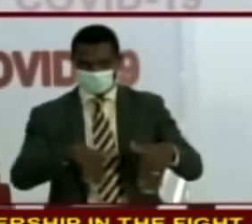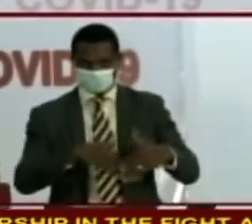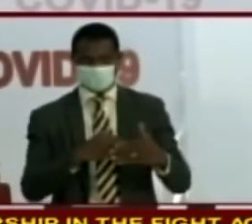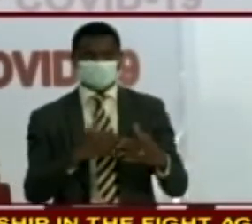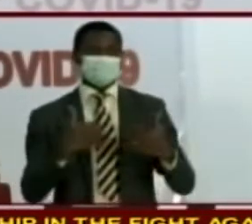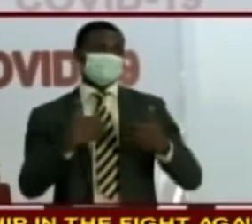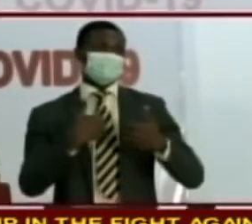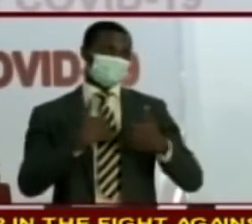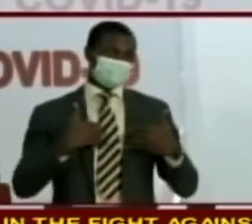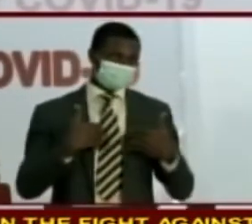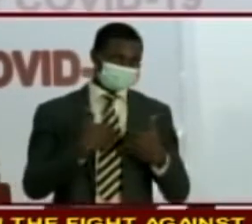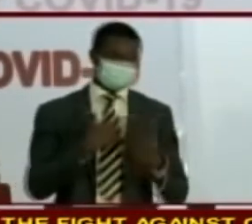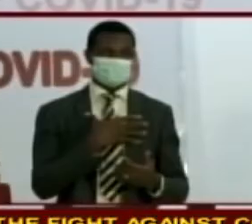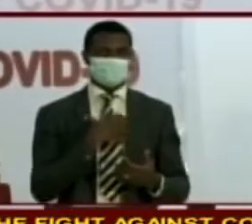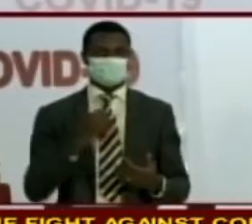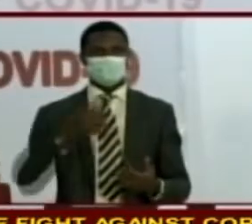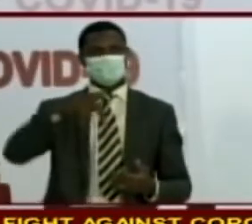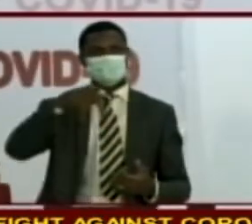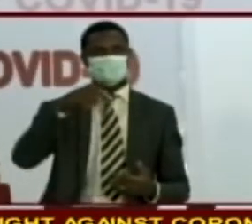animal and pest